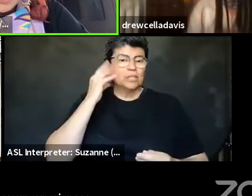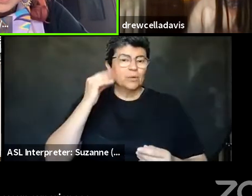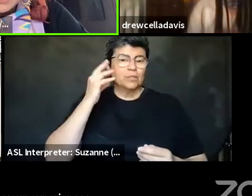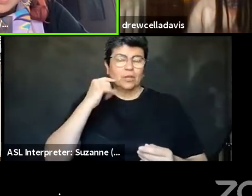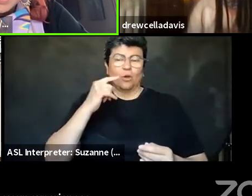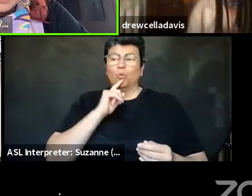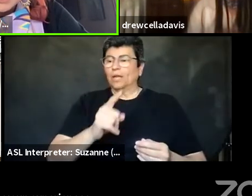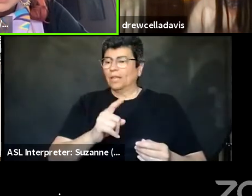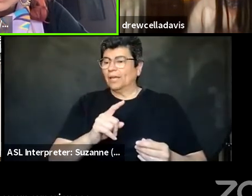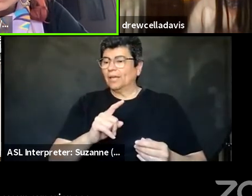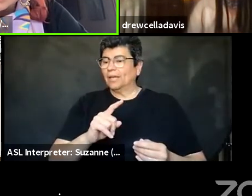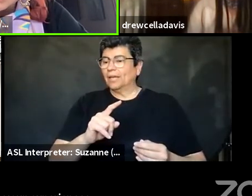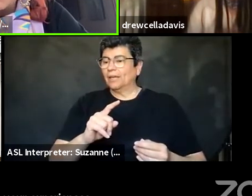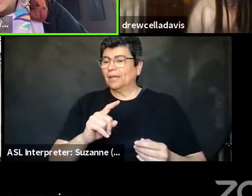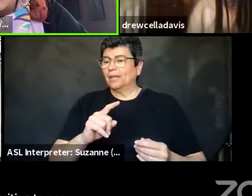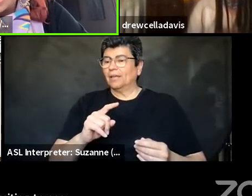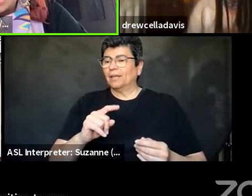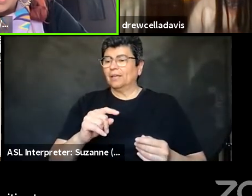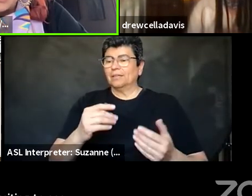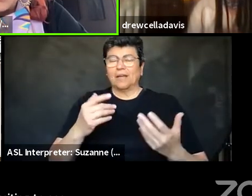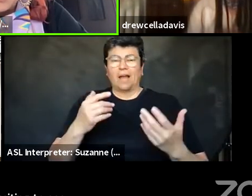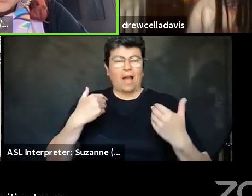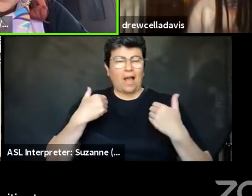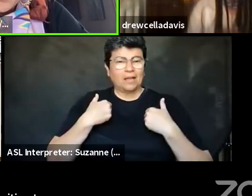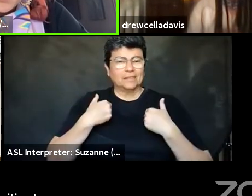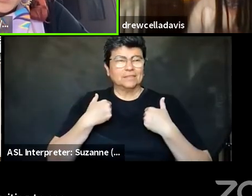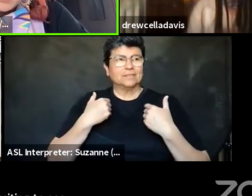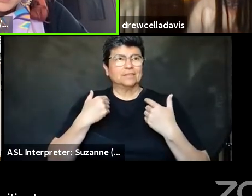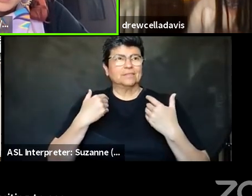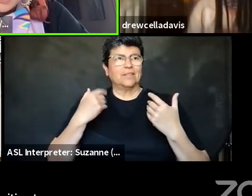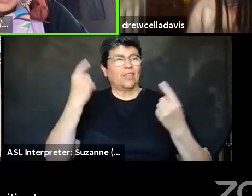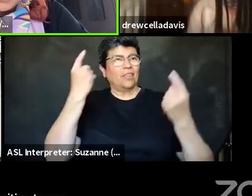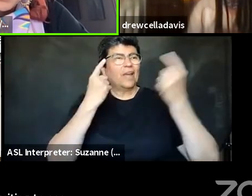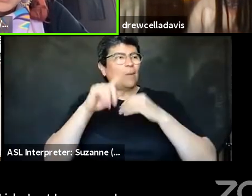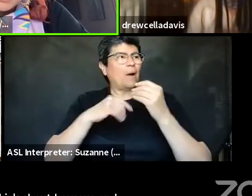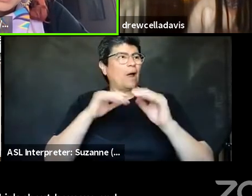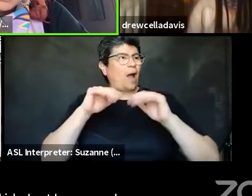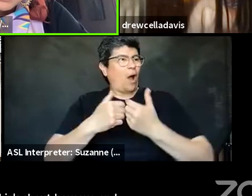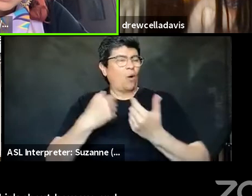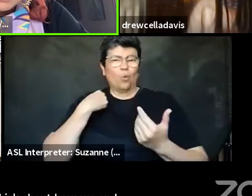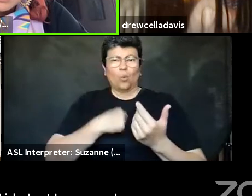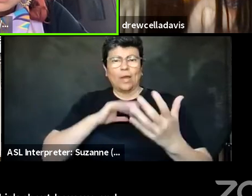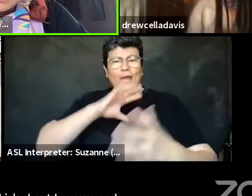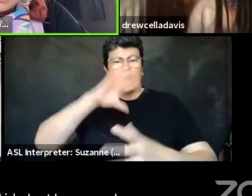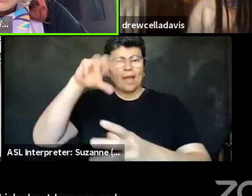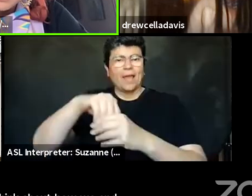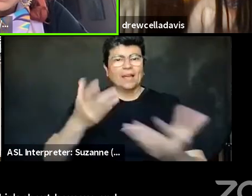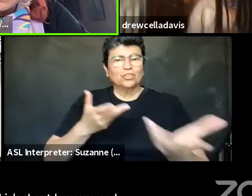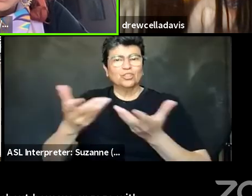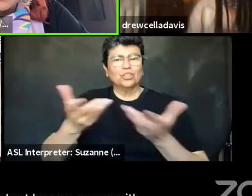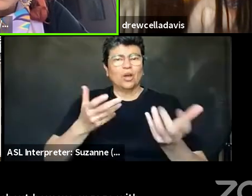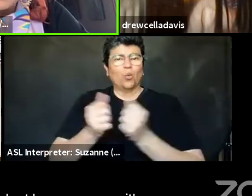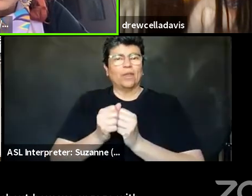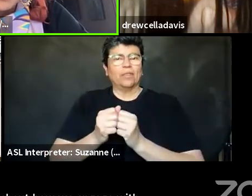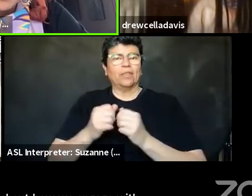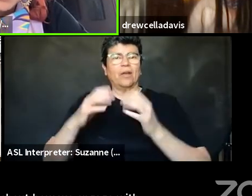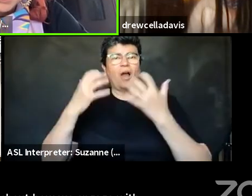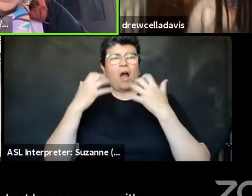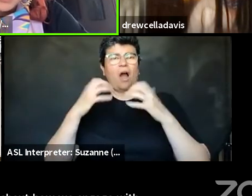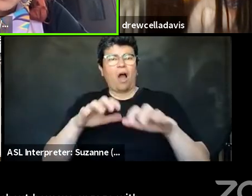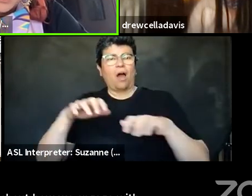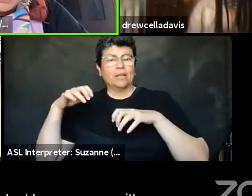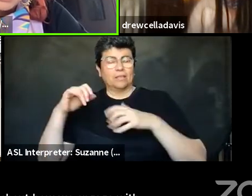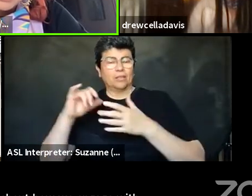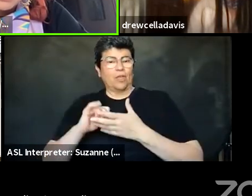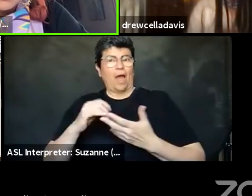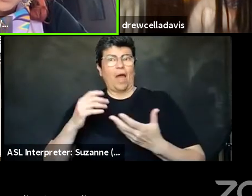really exciting to think about how we engage with audiences that then